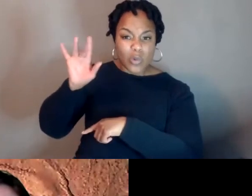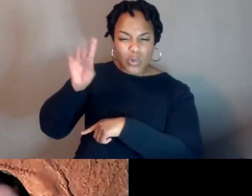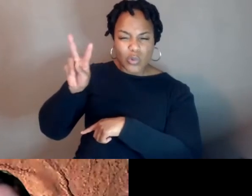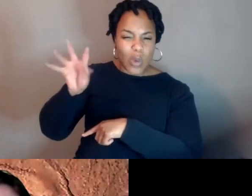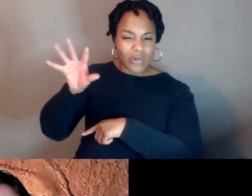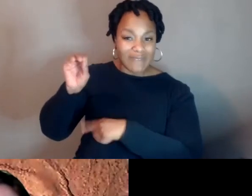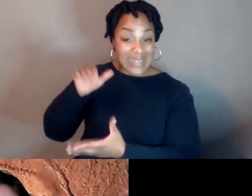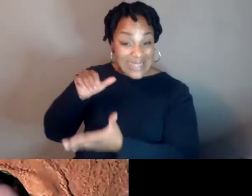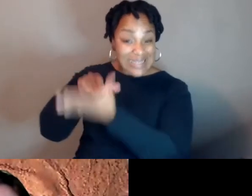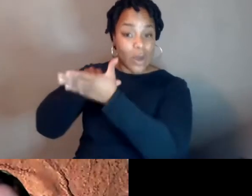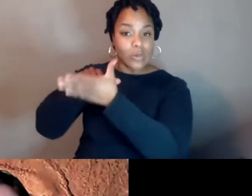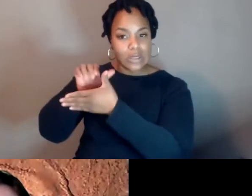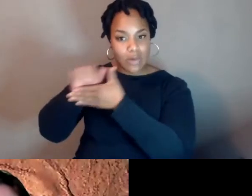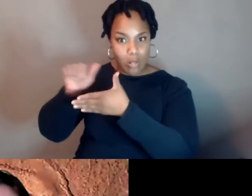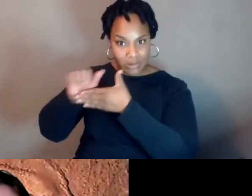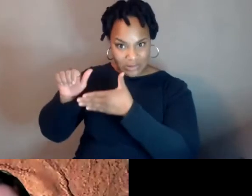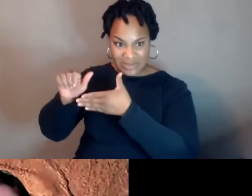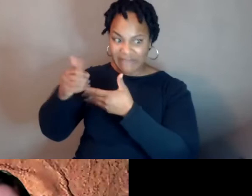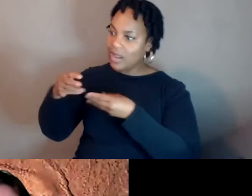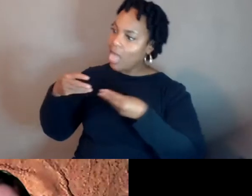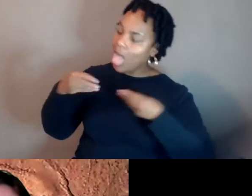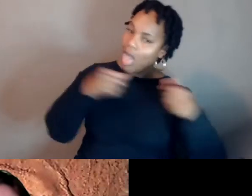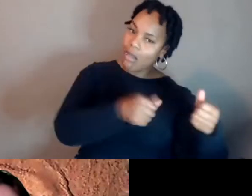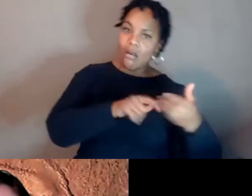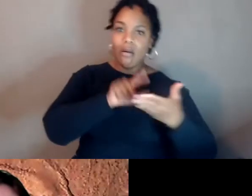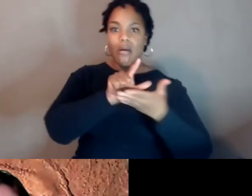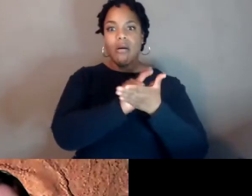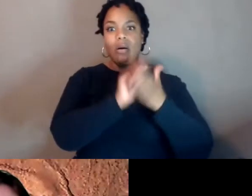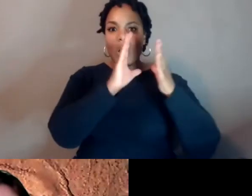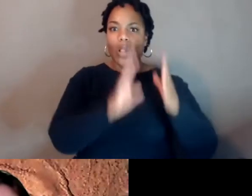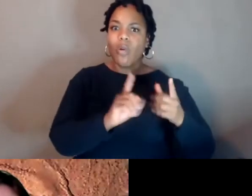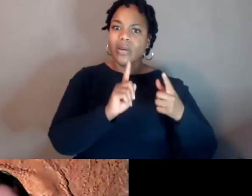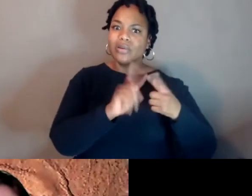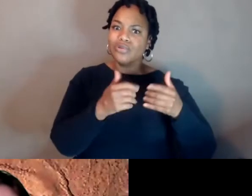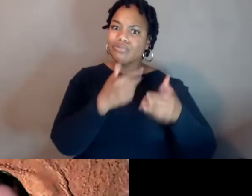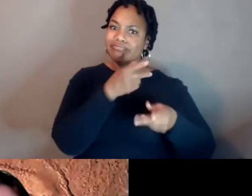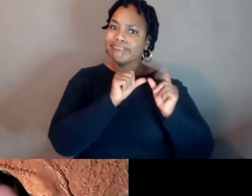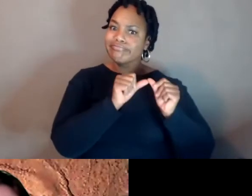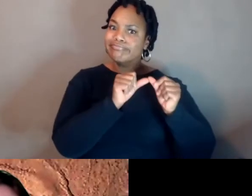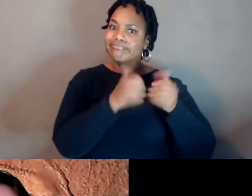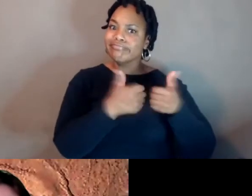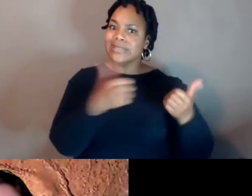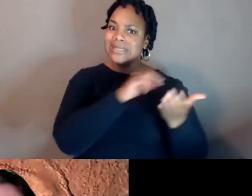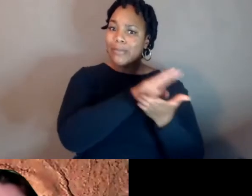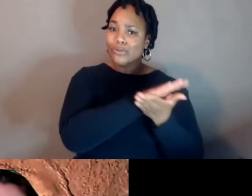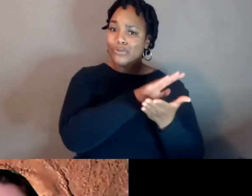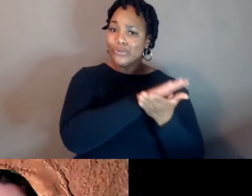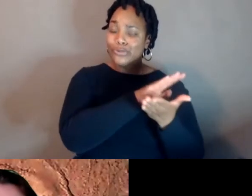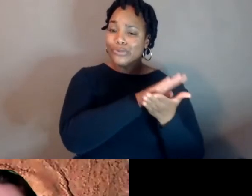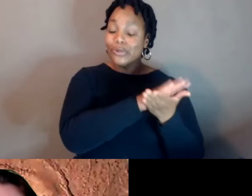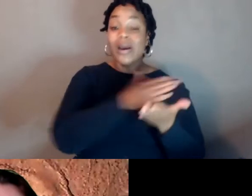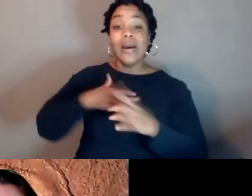a lot of light. It was publicized. And at that point, I was asked to